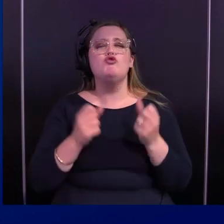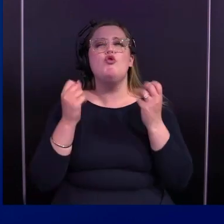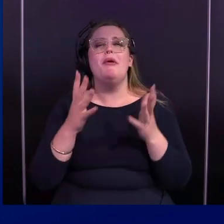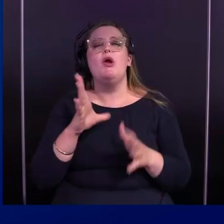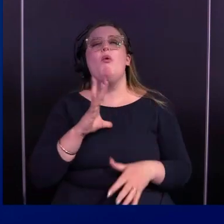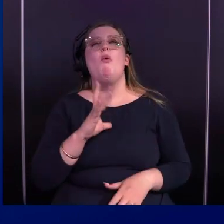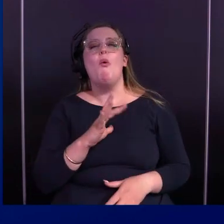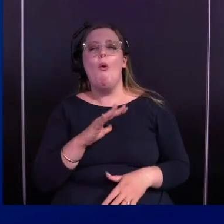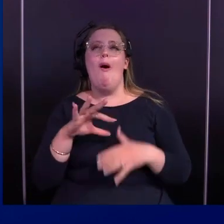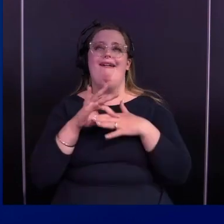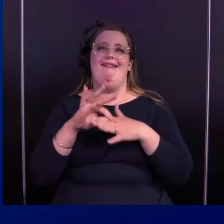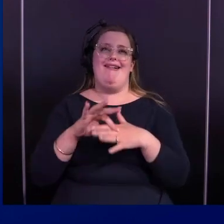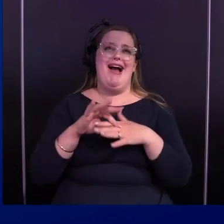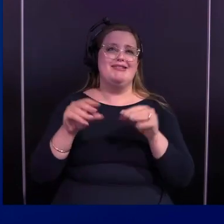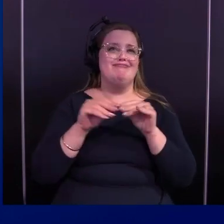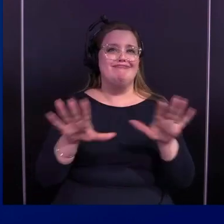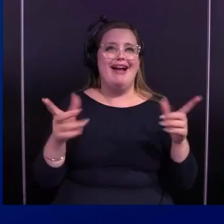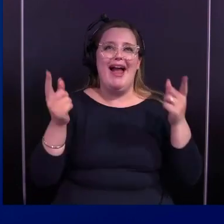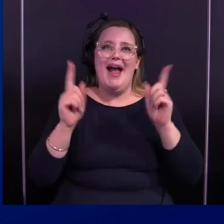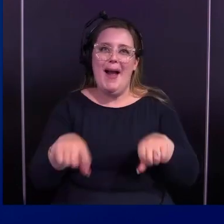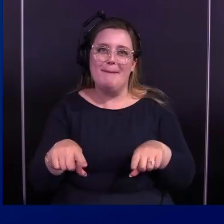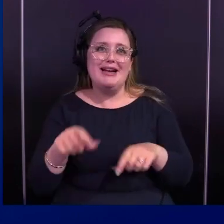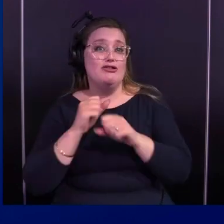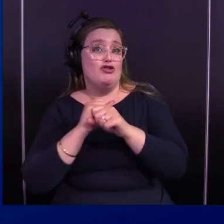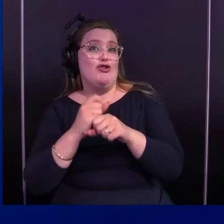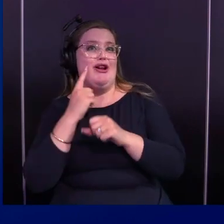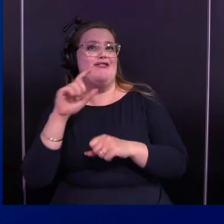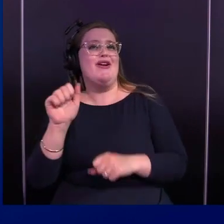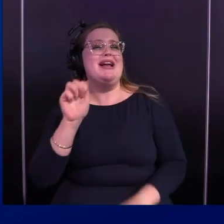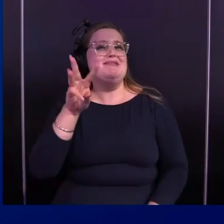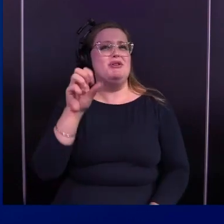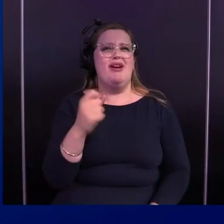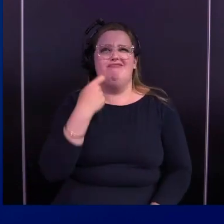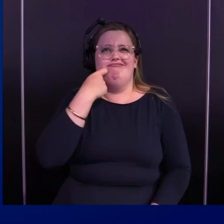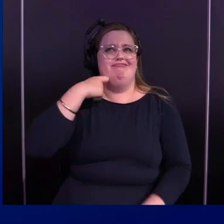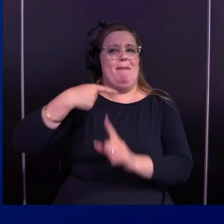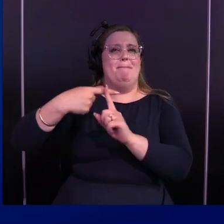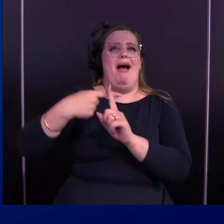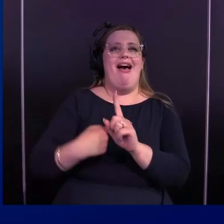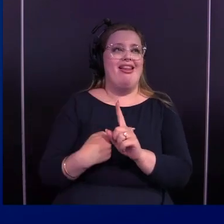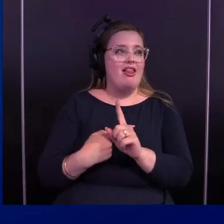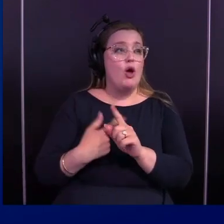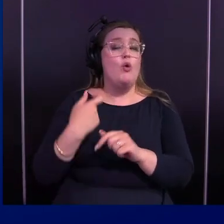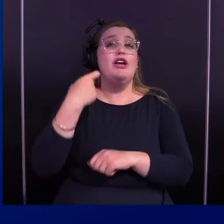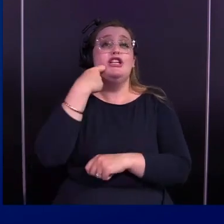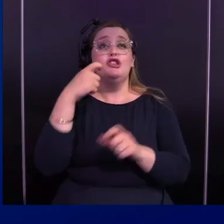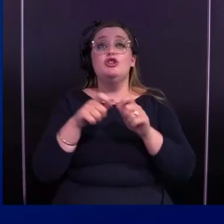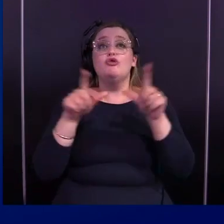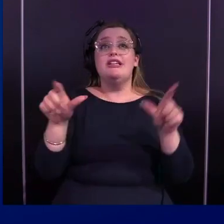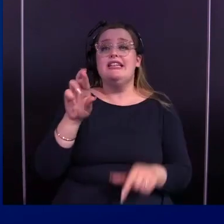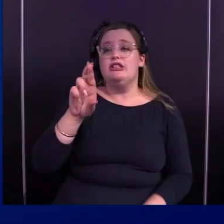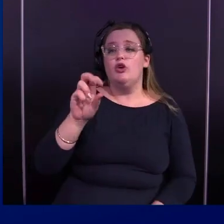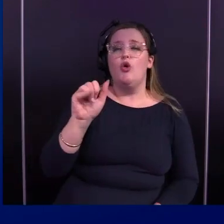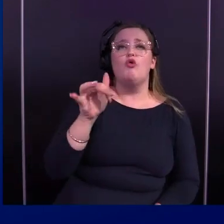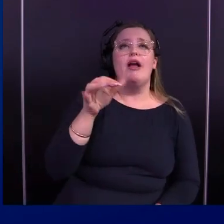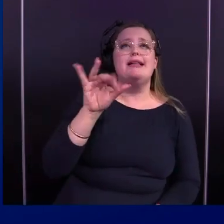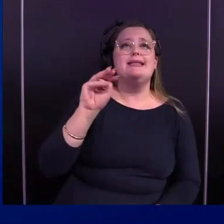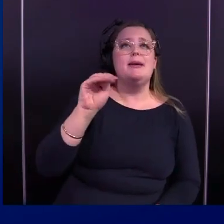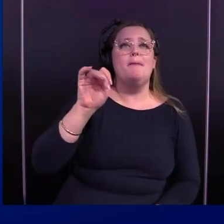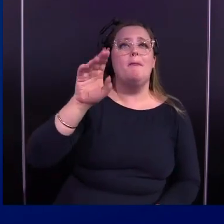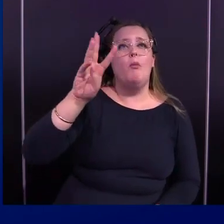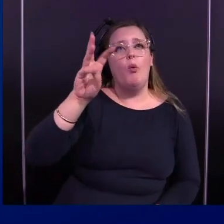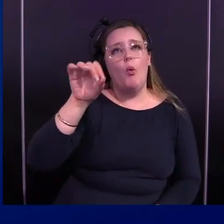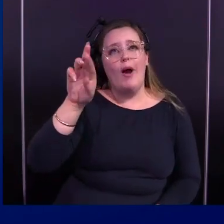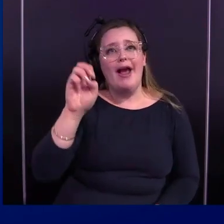going on in the security space on AWS just in the last month. Like, we just released the ransomware blueprint for